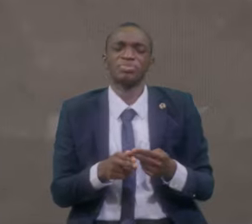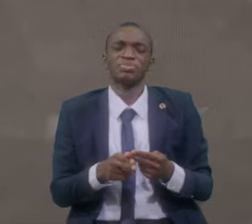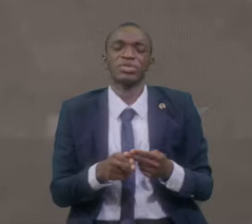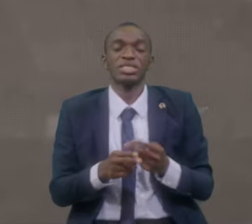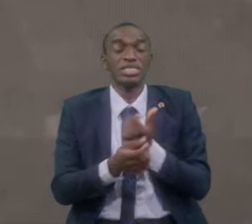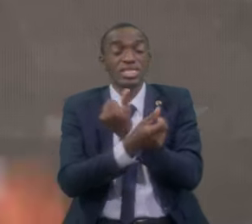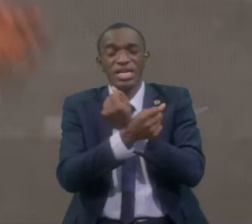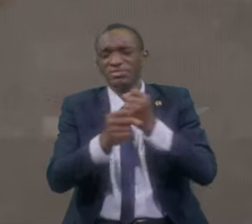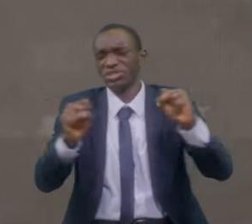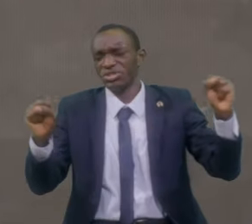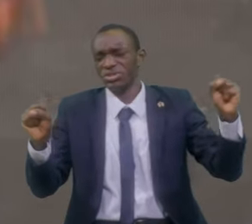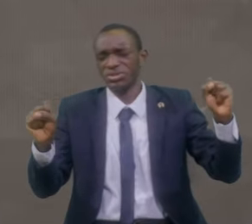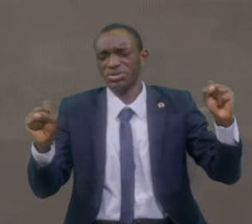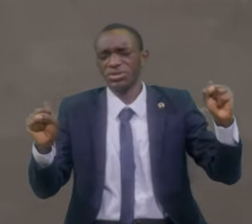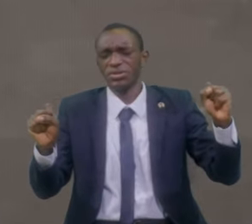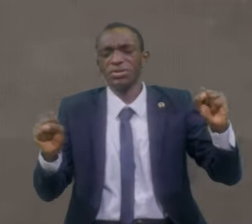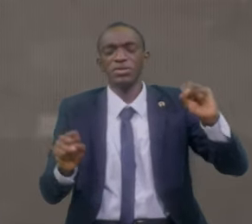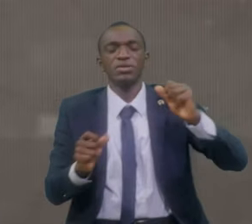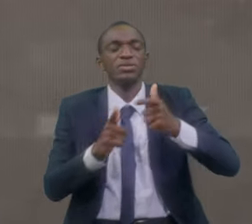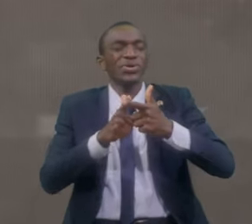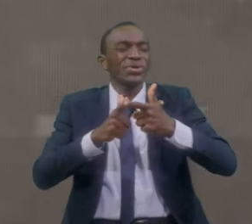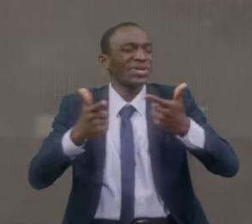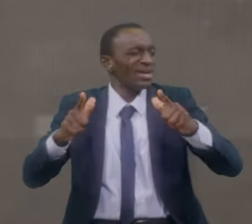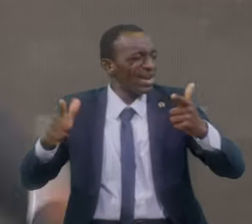Salvation. Great salvation.